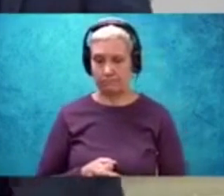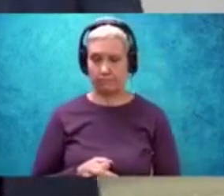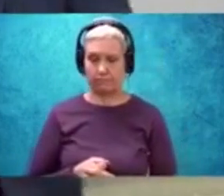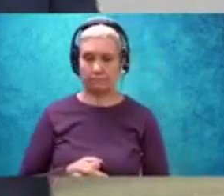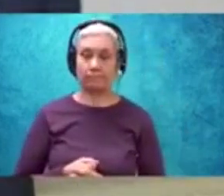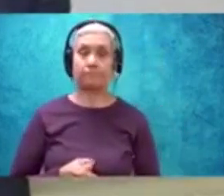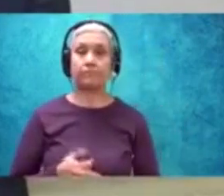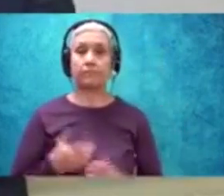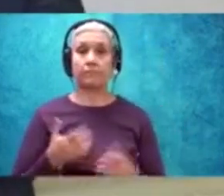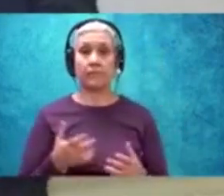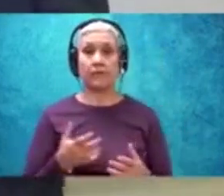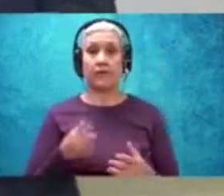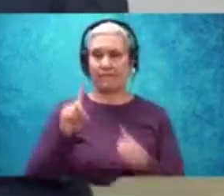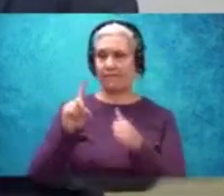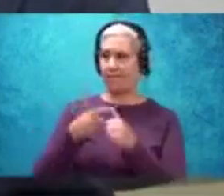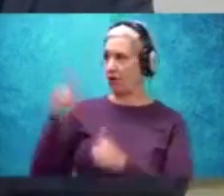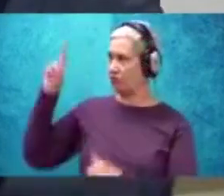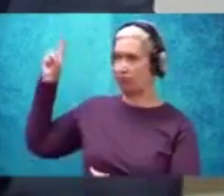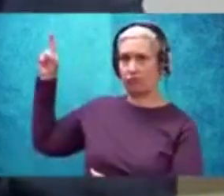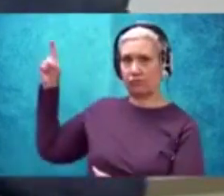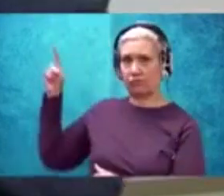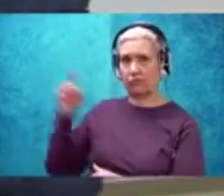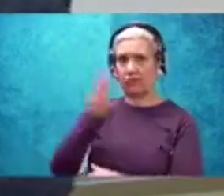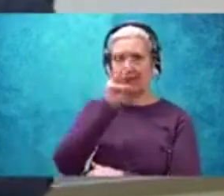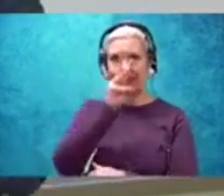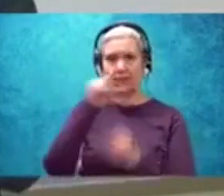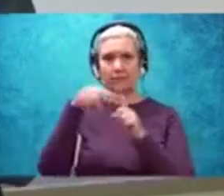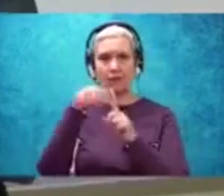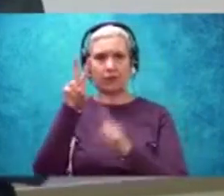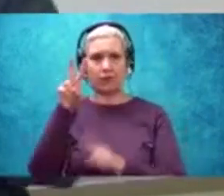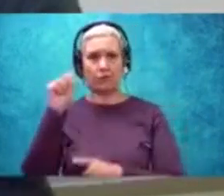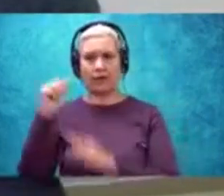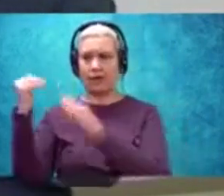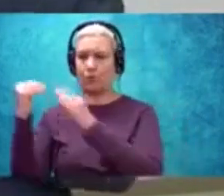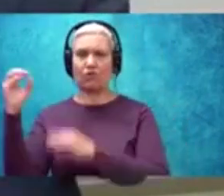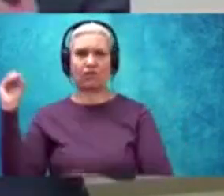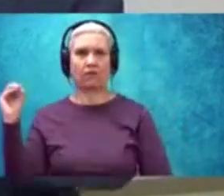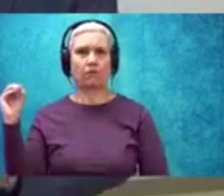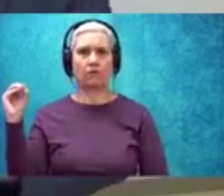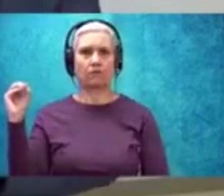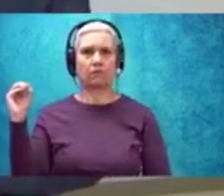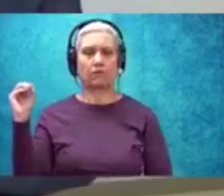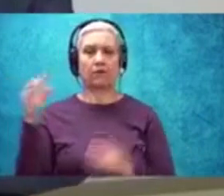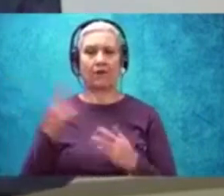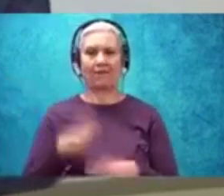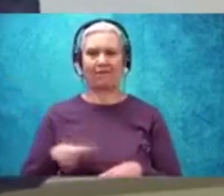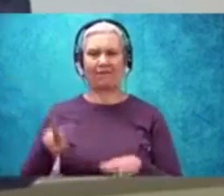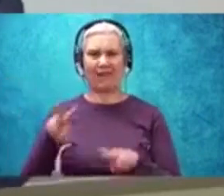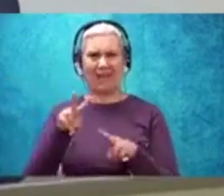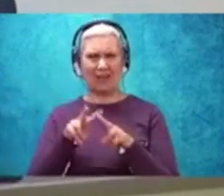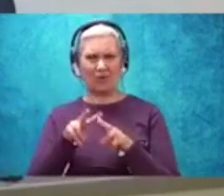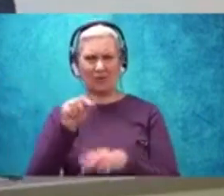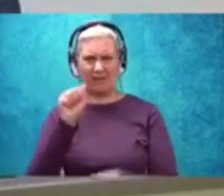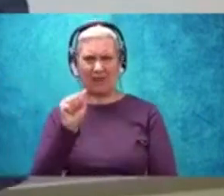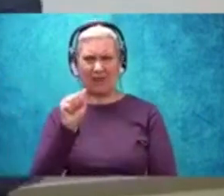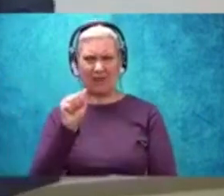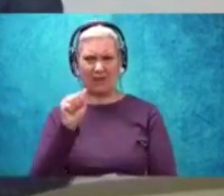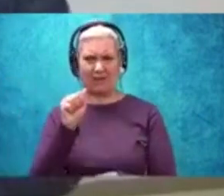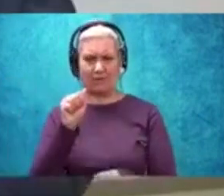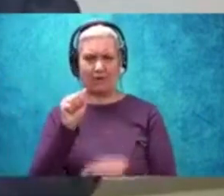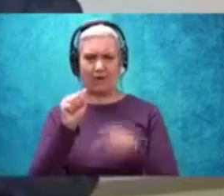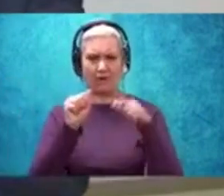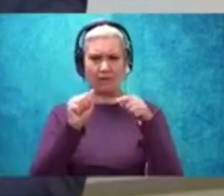Okay, so as we take a look at the first equation, we've got 6 plus 2a is equal to 0. So I'm looking for a value of a that